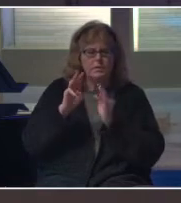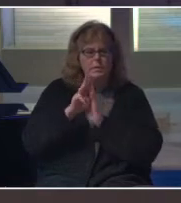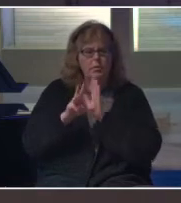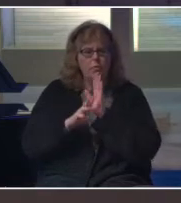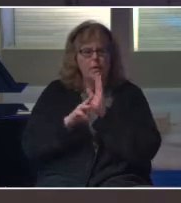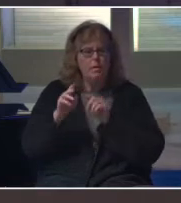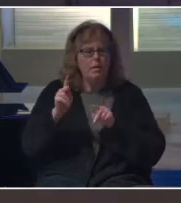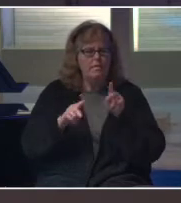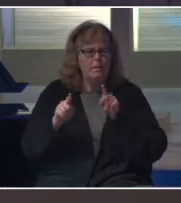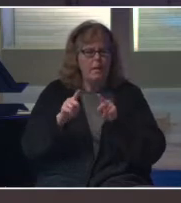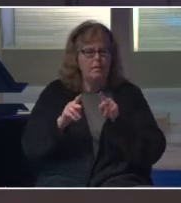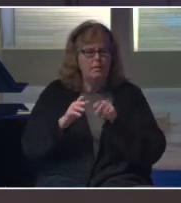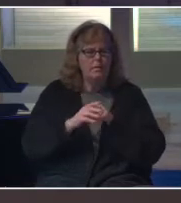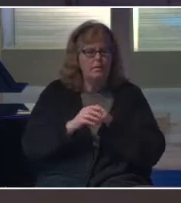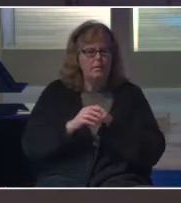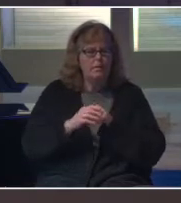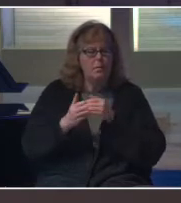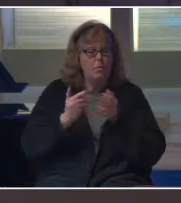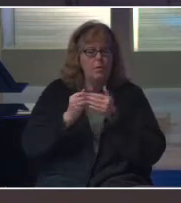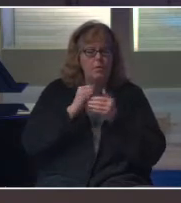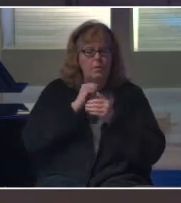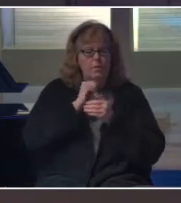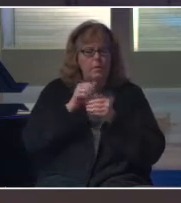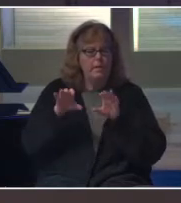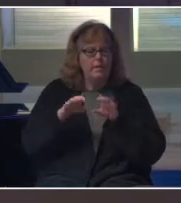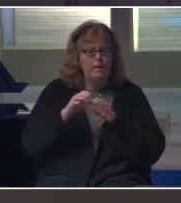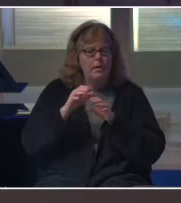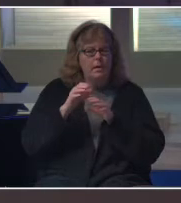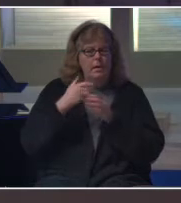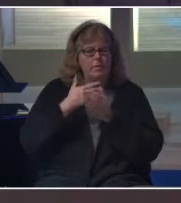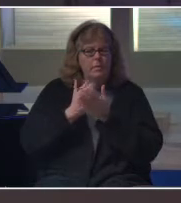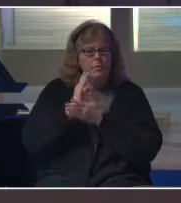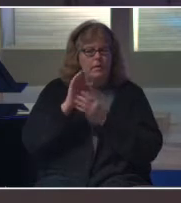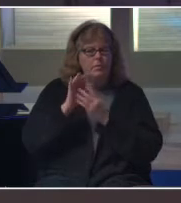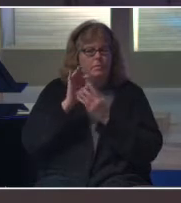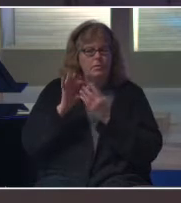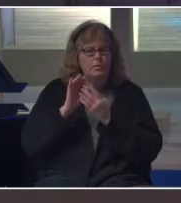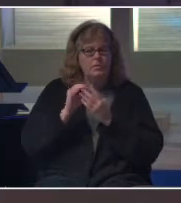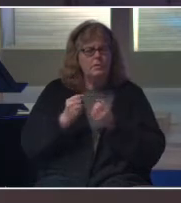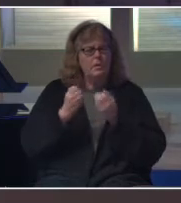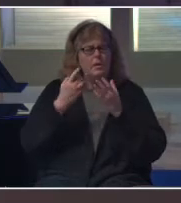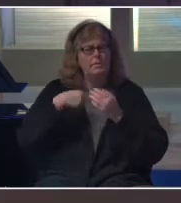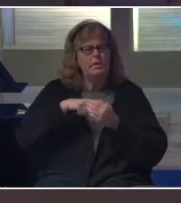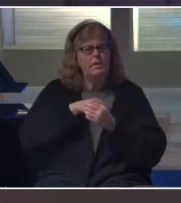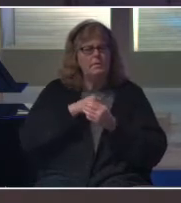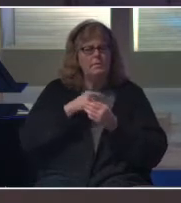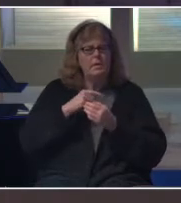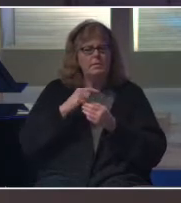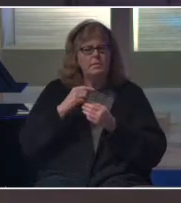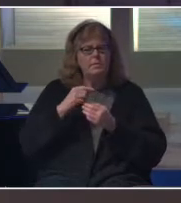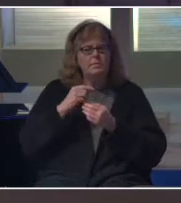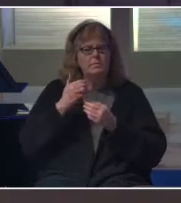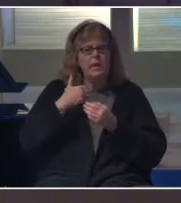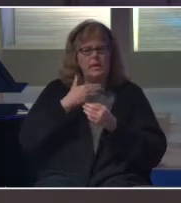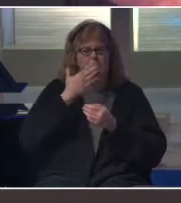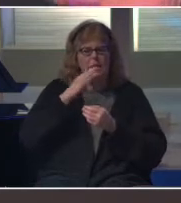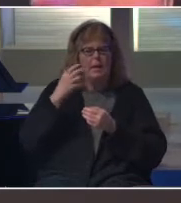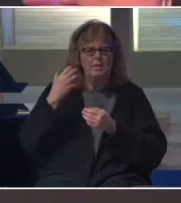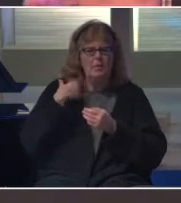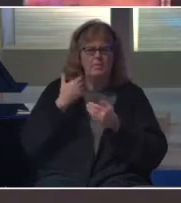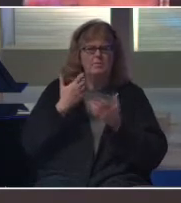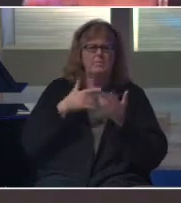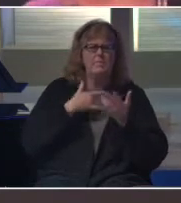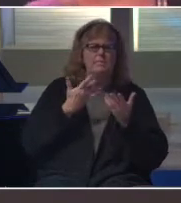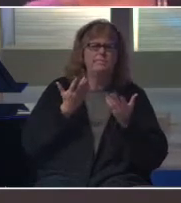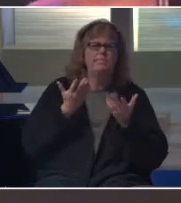men, whether or not they deserve to be chosen. How many of us have had a schlemiel for a boss and we wonder, what in the